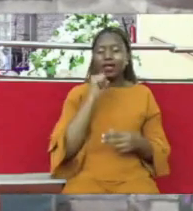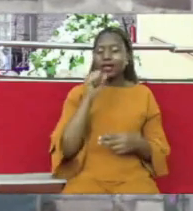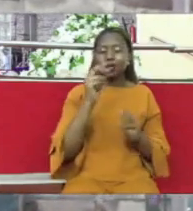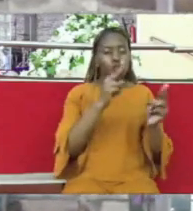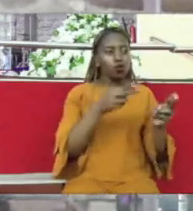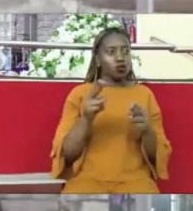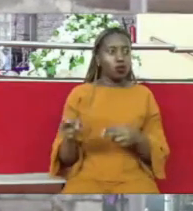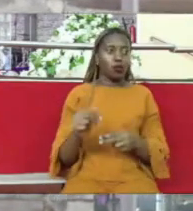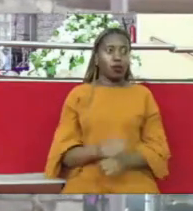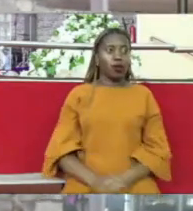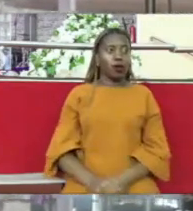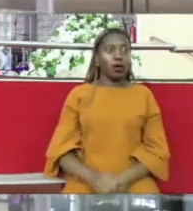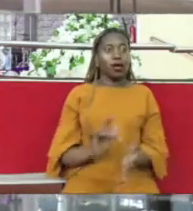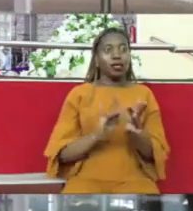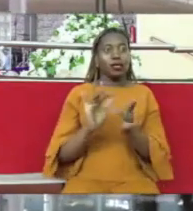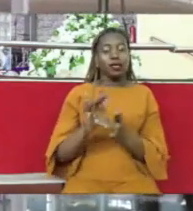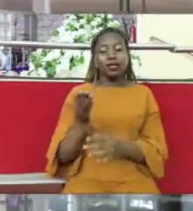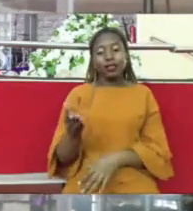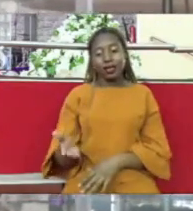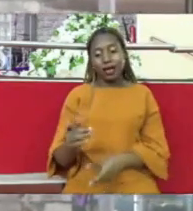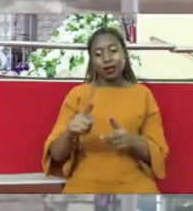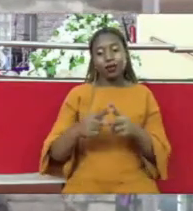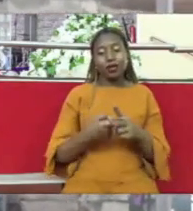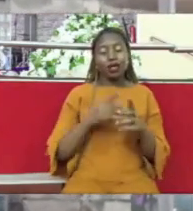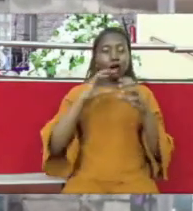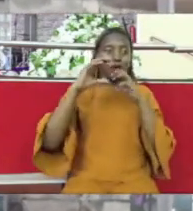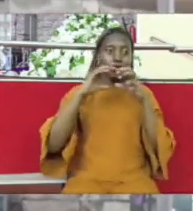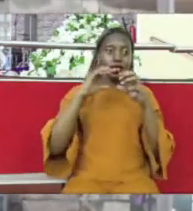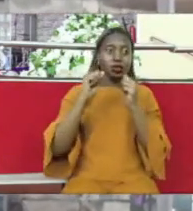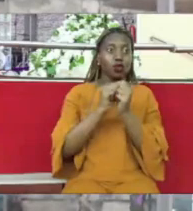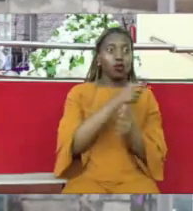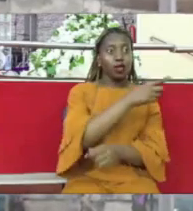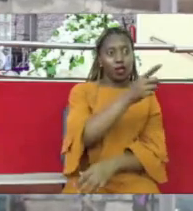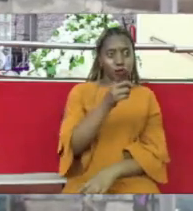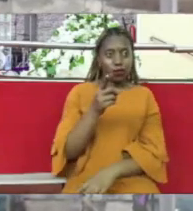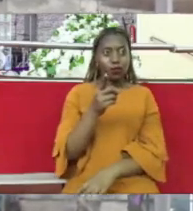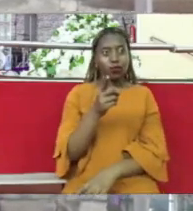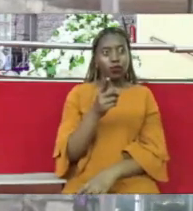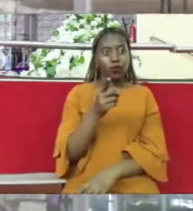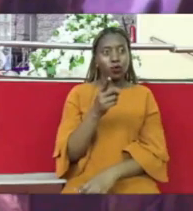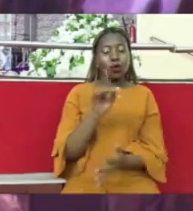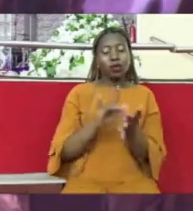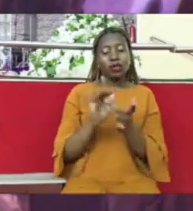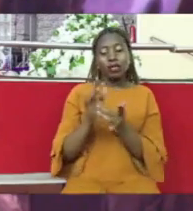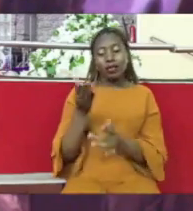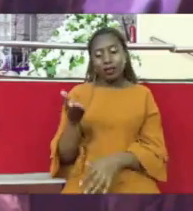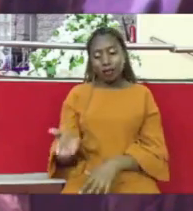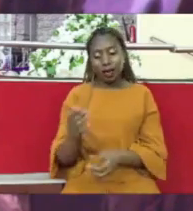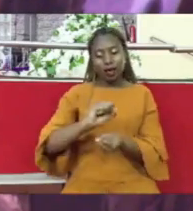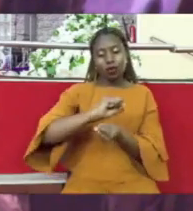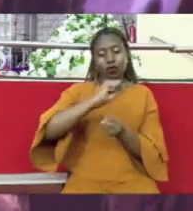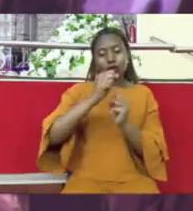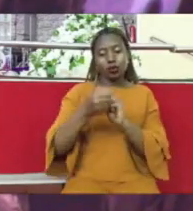Jesus is here to begin a conversation with you. Yesu yuko hapa ili anze mazungumzo nawe. He is here to change your story. Yuko hapa ili